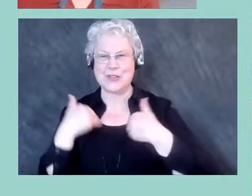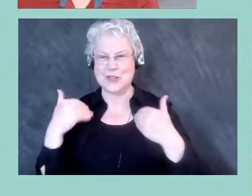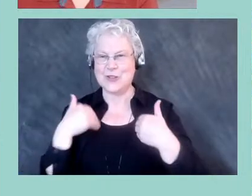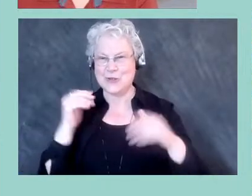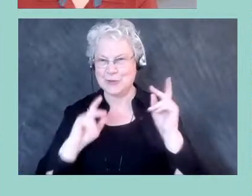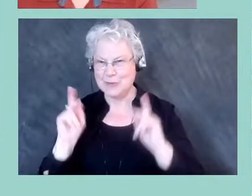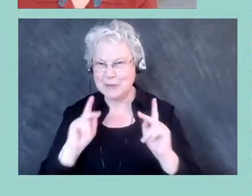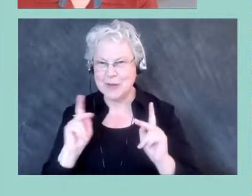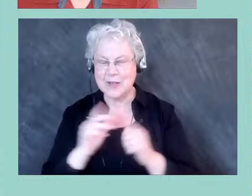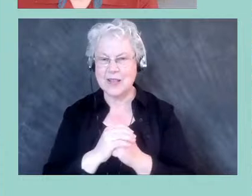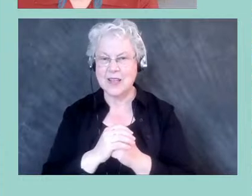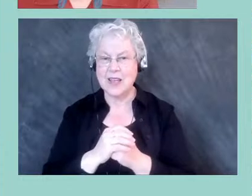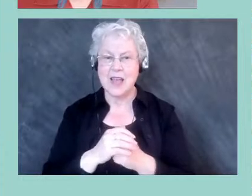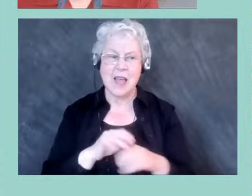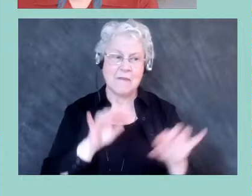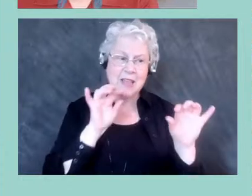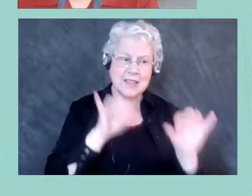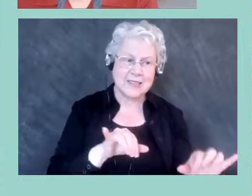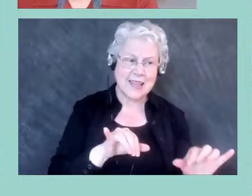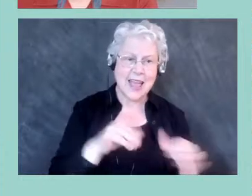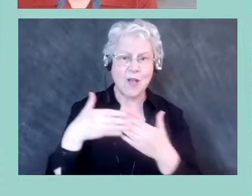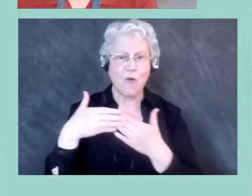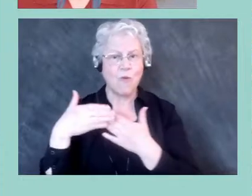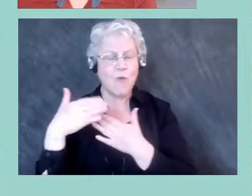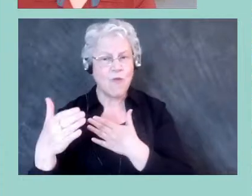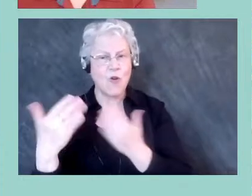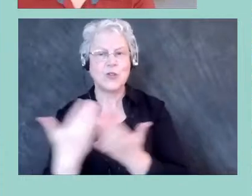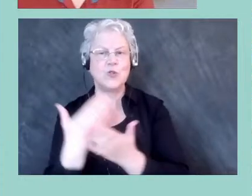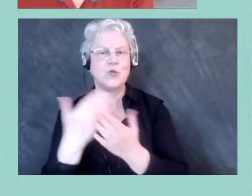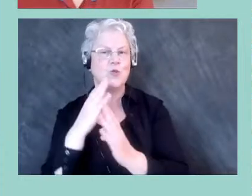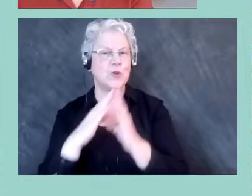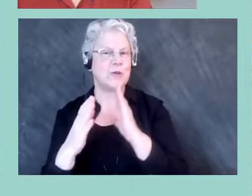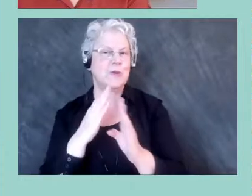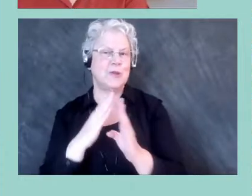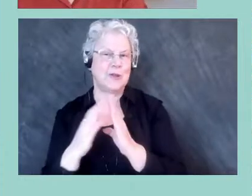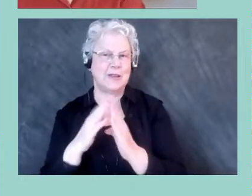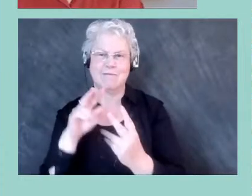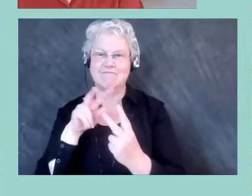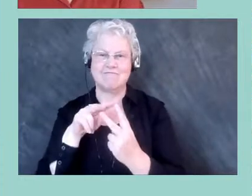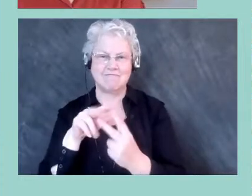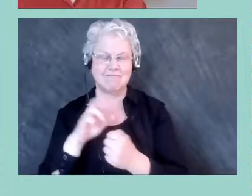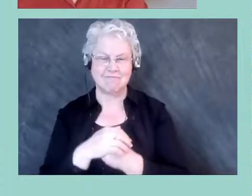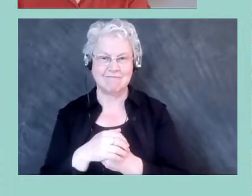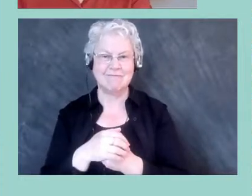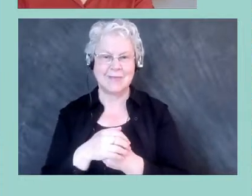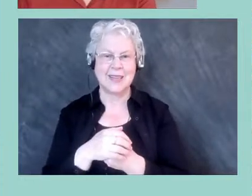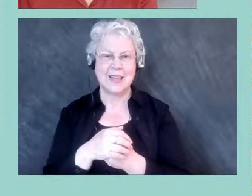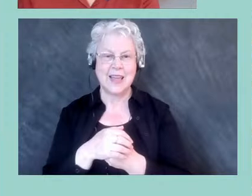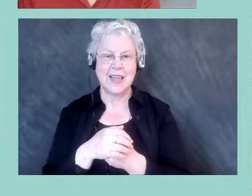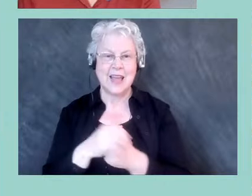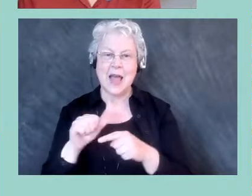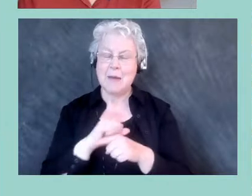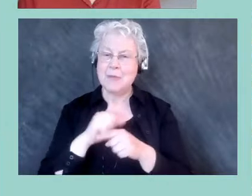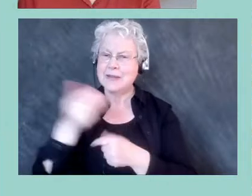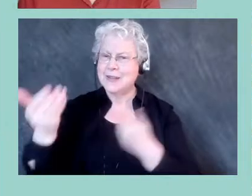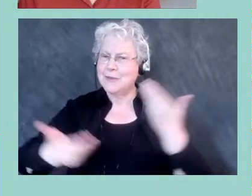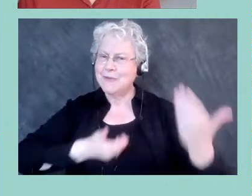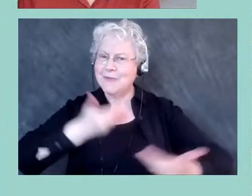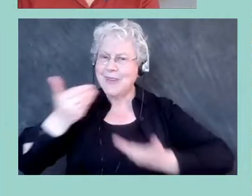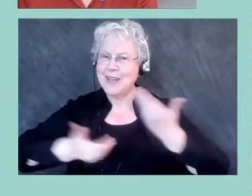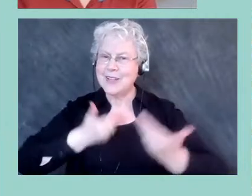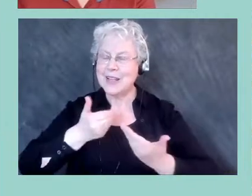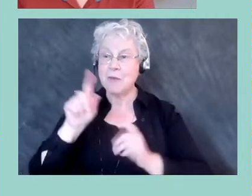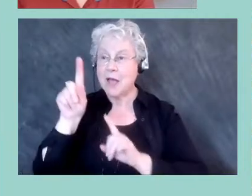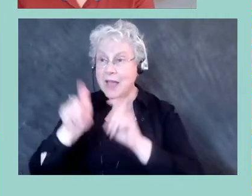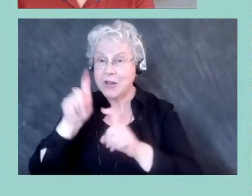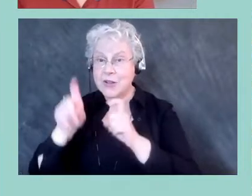they're staying put or going forth into a new community. Practices of hospitality mean asking the